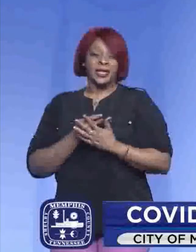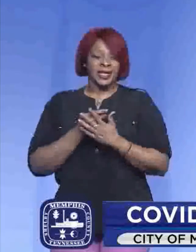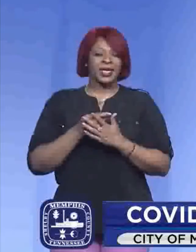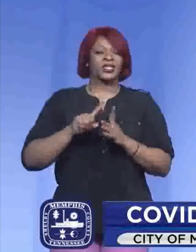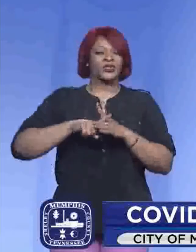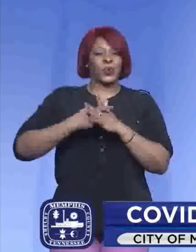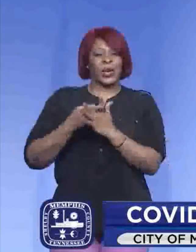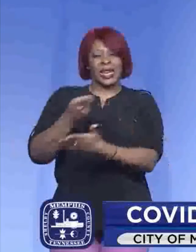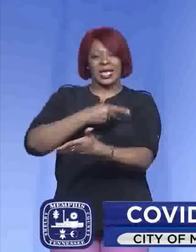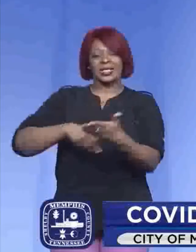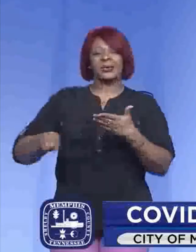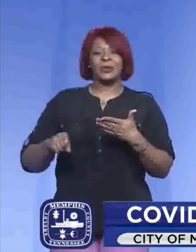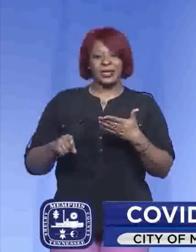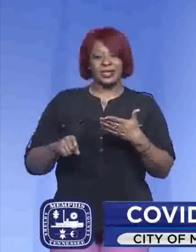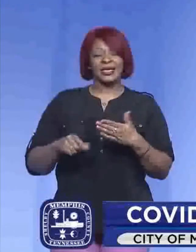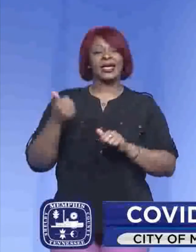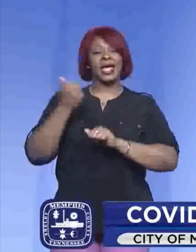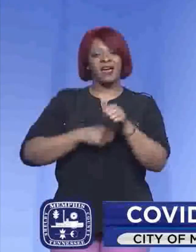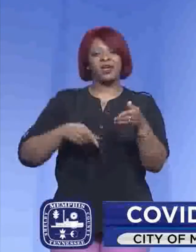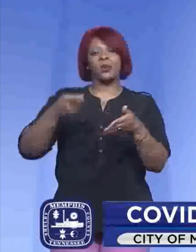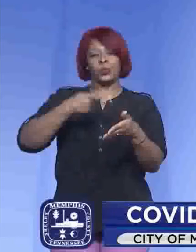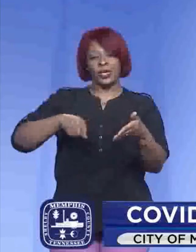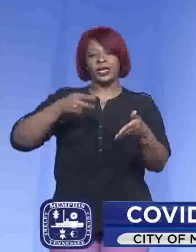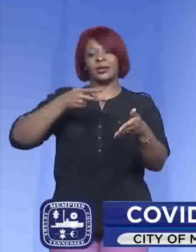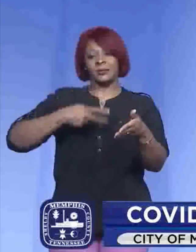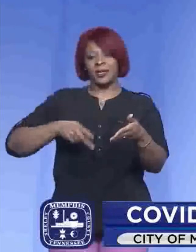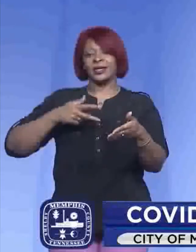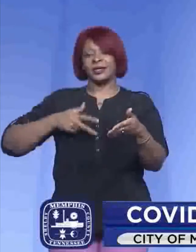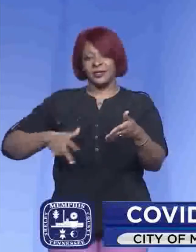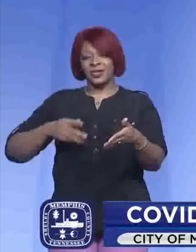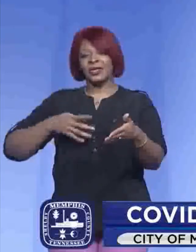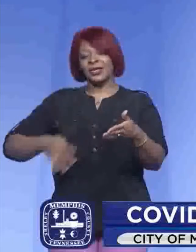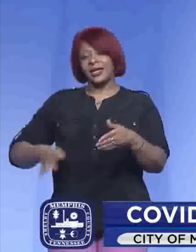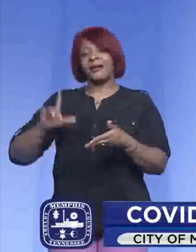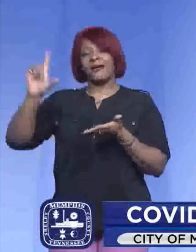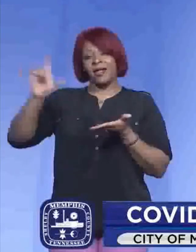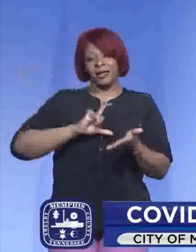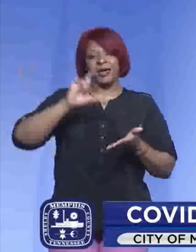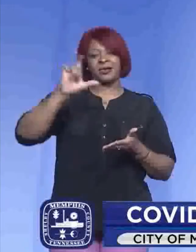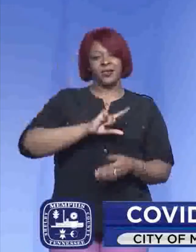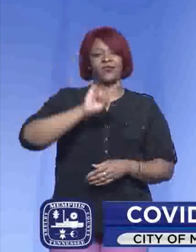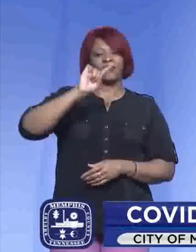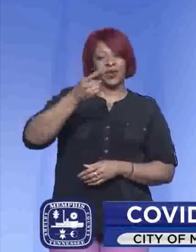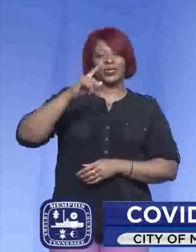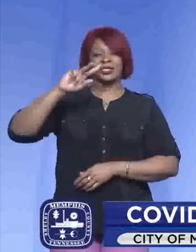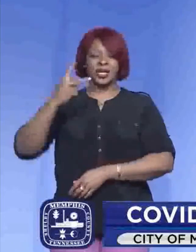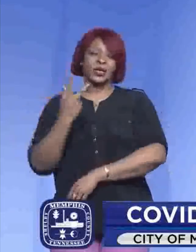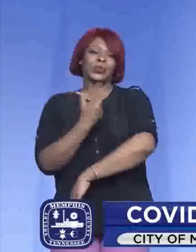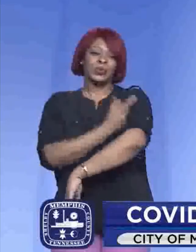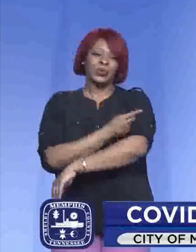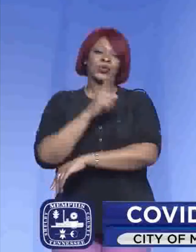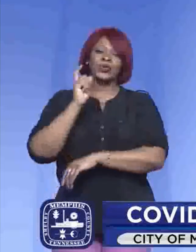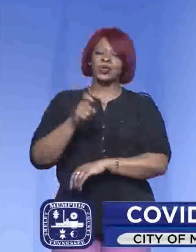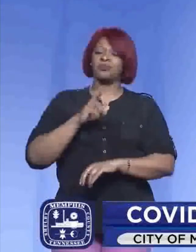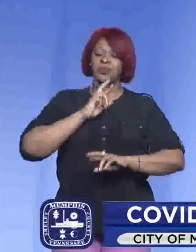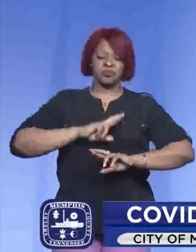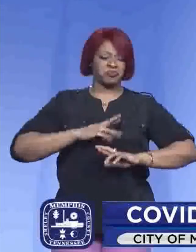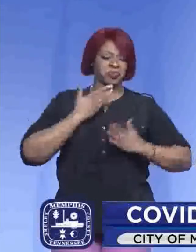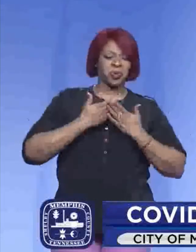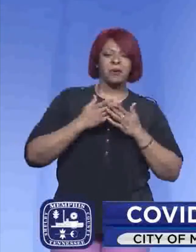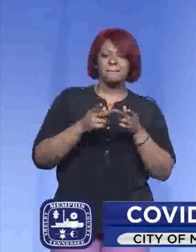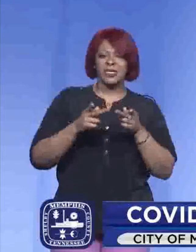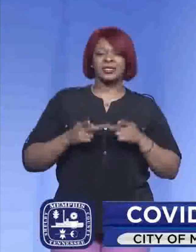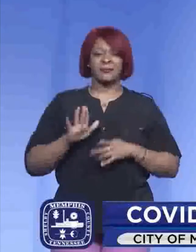next week. And then each and every week, we'll continue to receive our allocation of first and second dose, and we should be in a really good